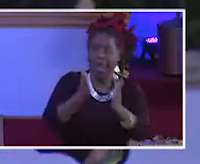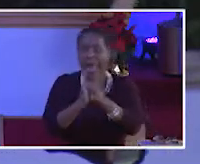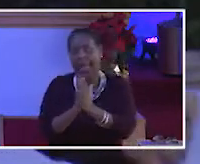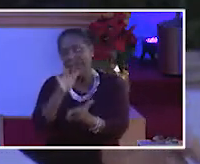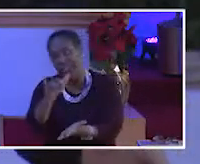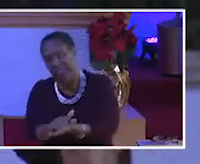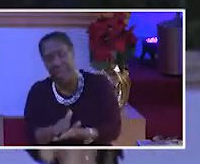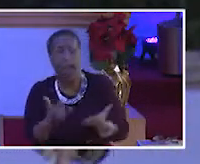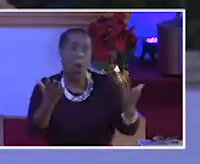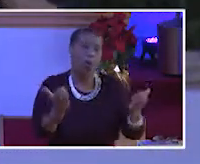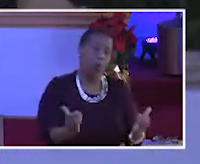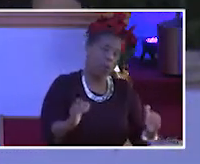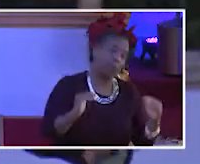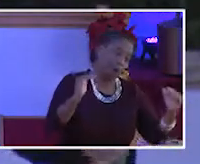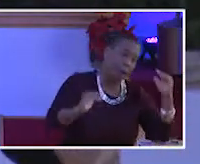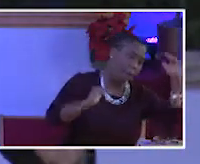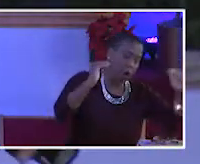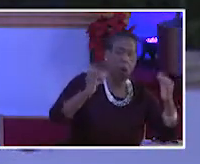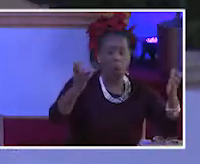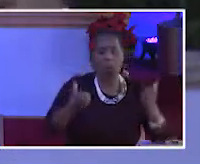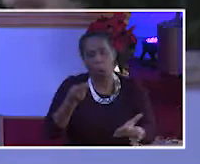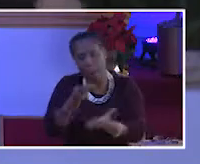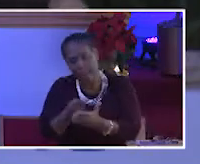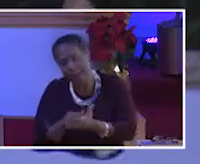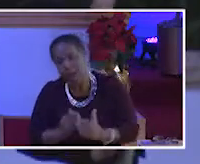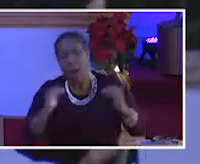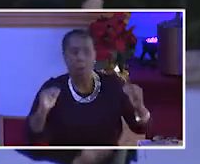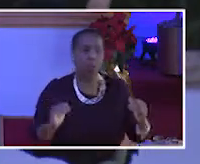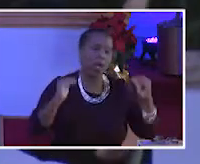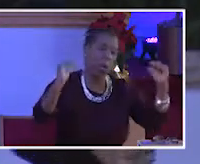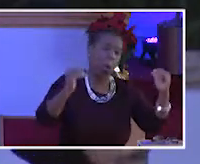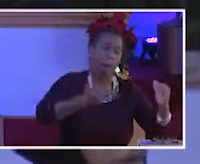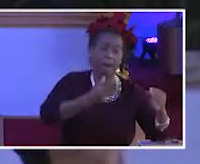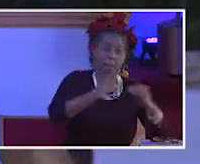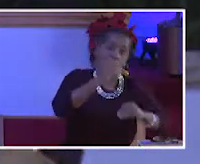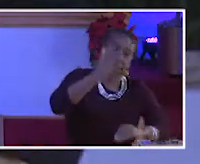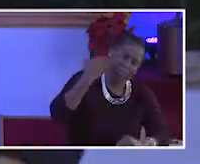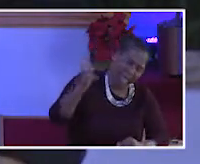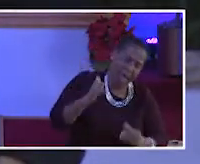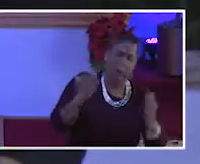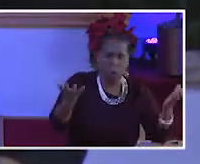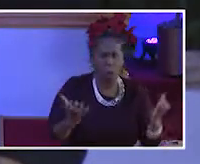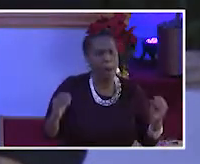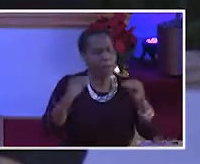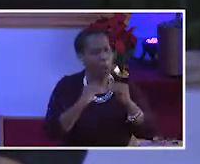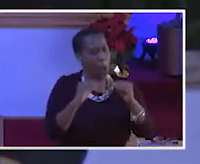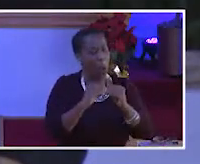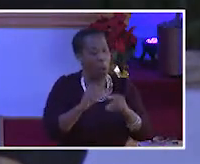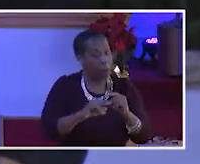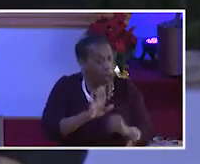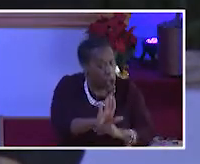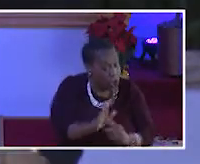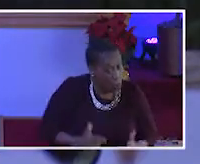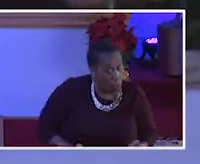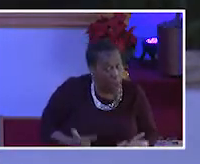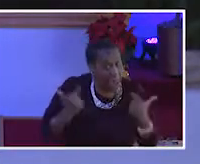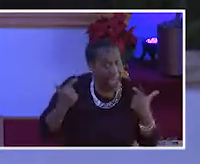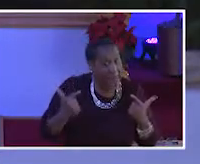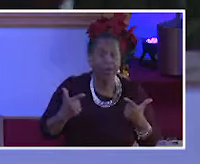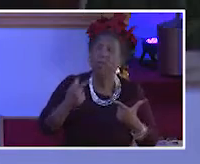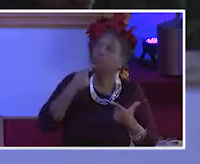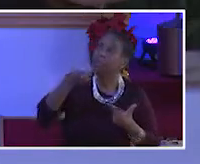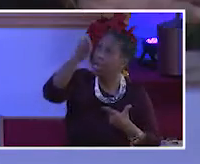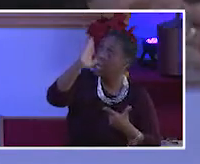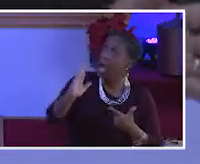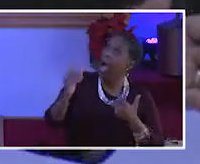want promotions. We want uplift. We want greater this or that. But at what time in your life have you prayed, God, I